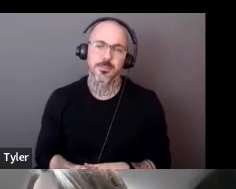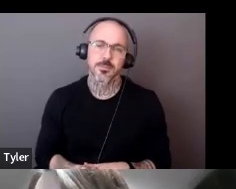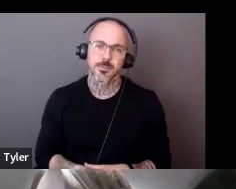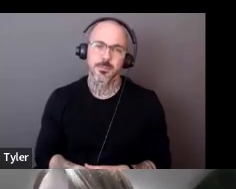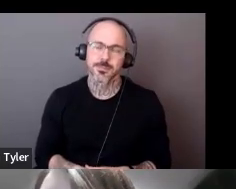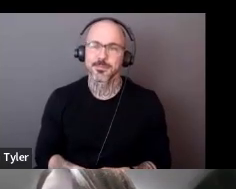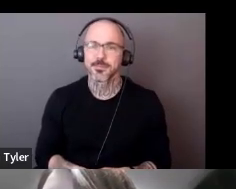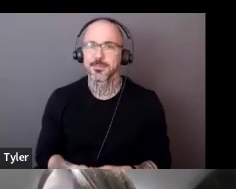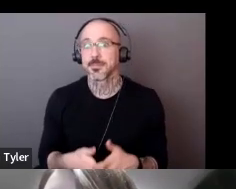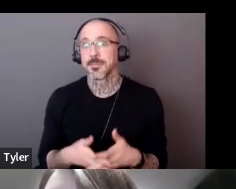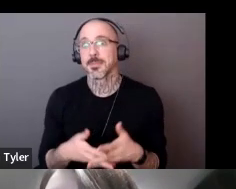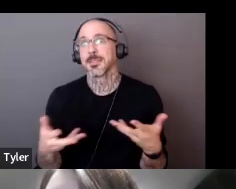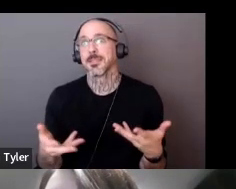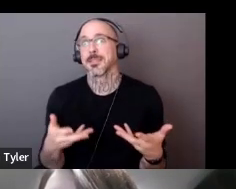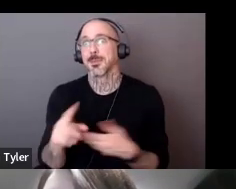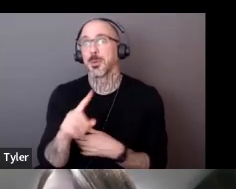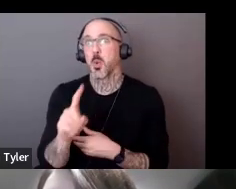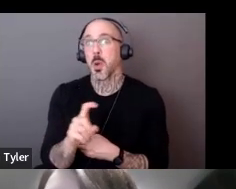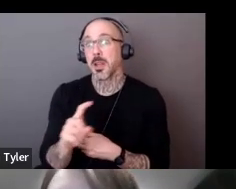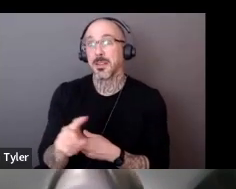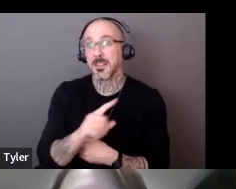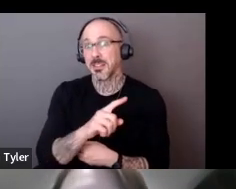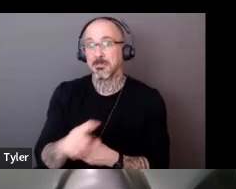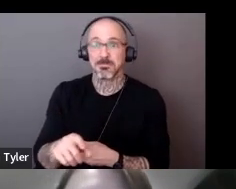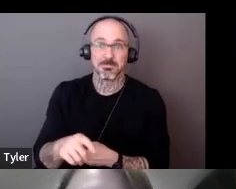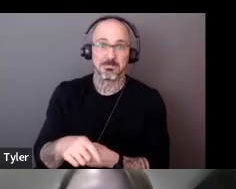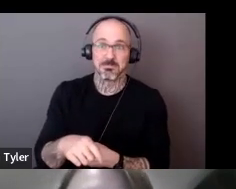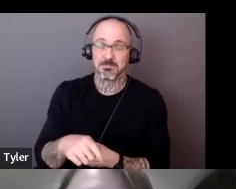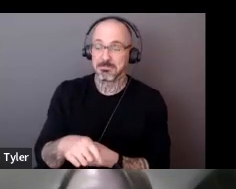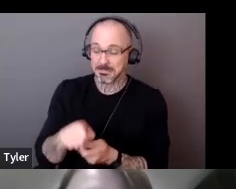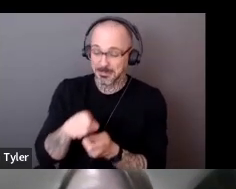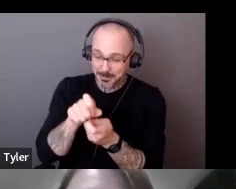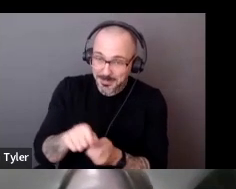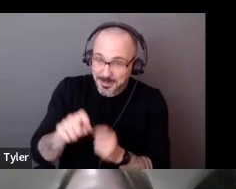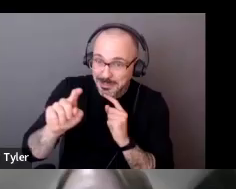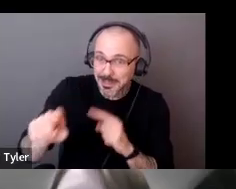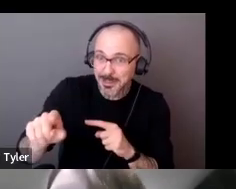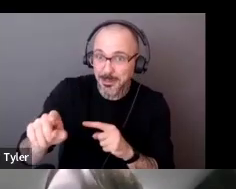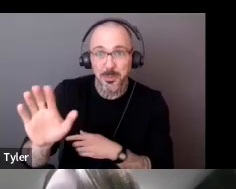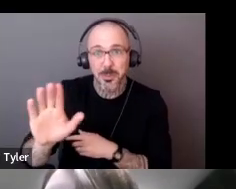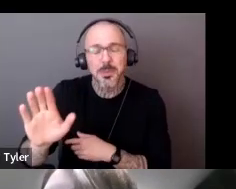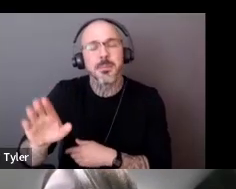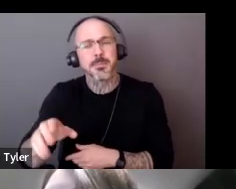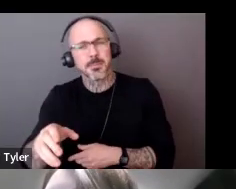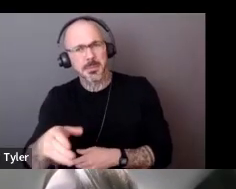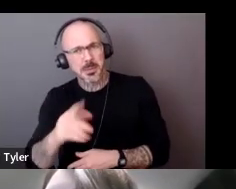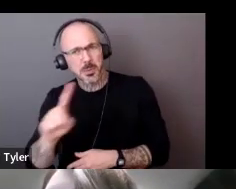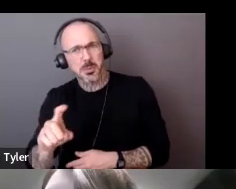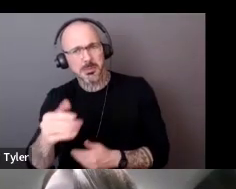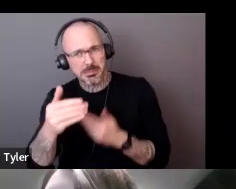I don't know if I have an answer to the question, but I think it's a great question, and I think